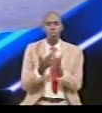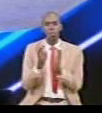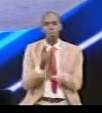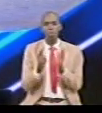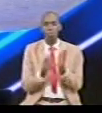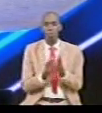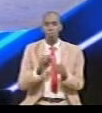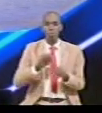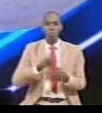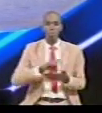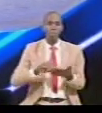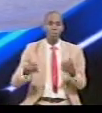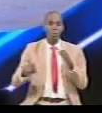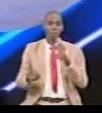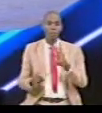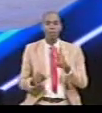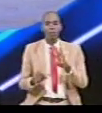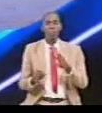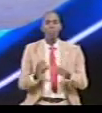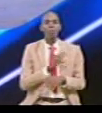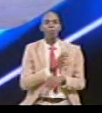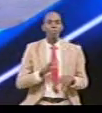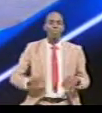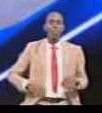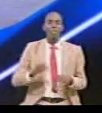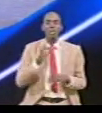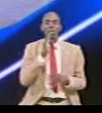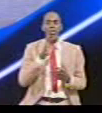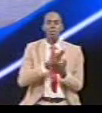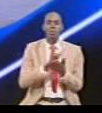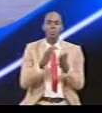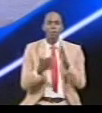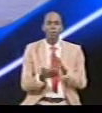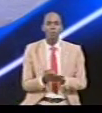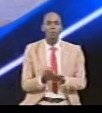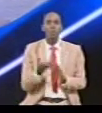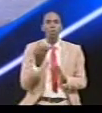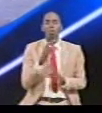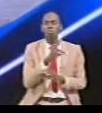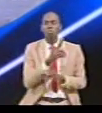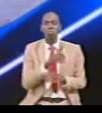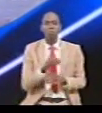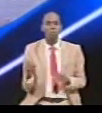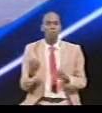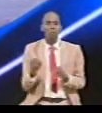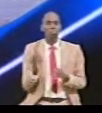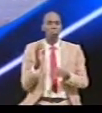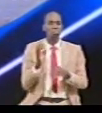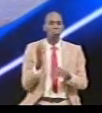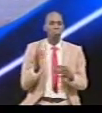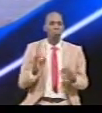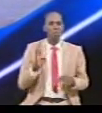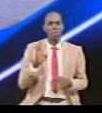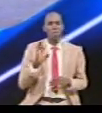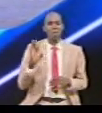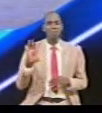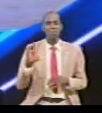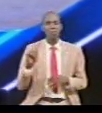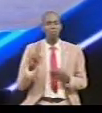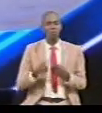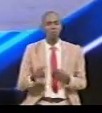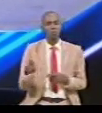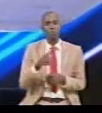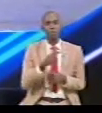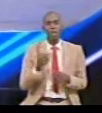4, Christ is become of no effect unto you, whosoever